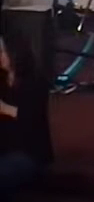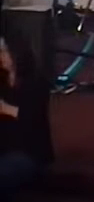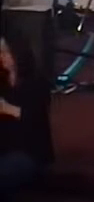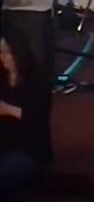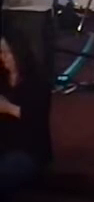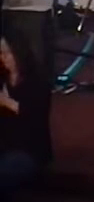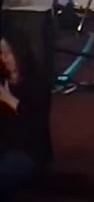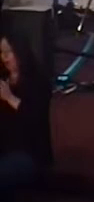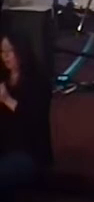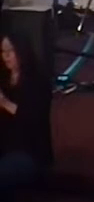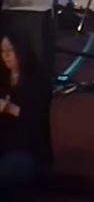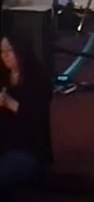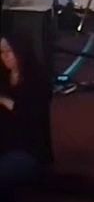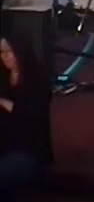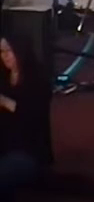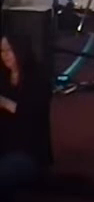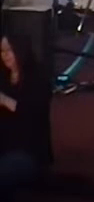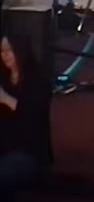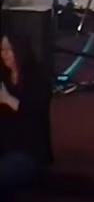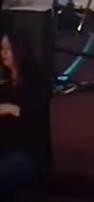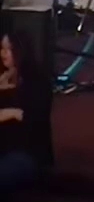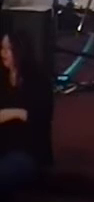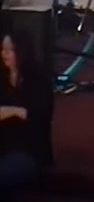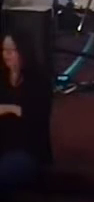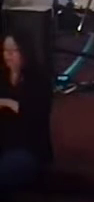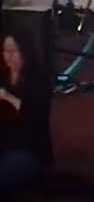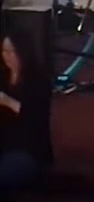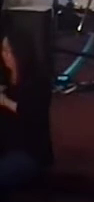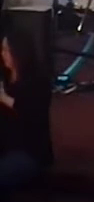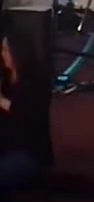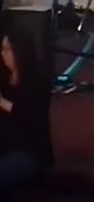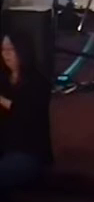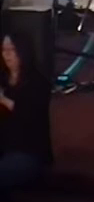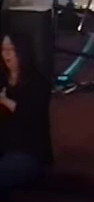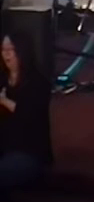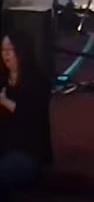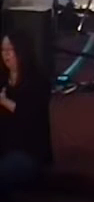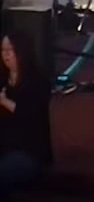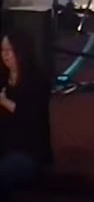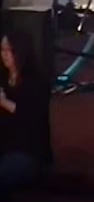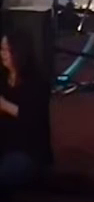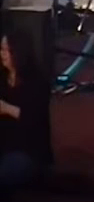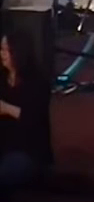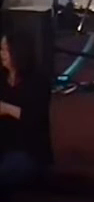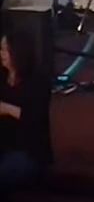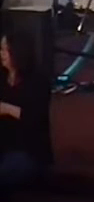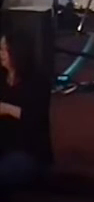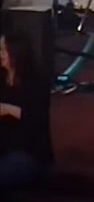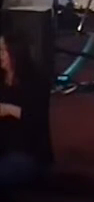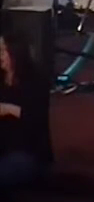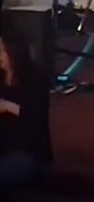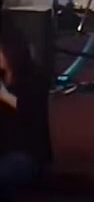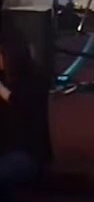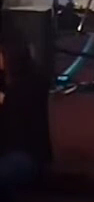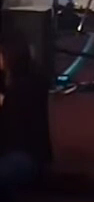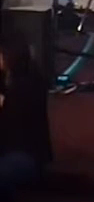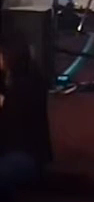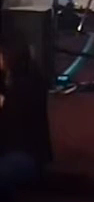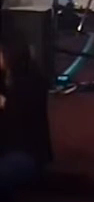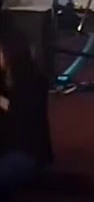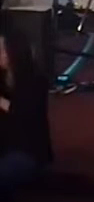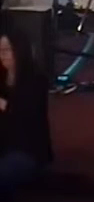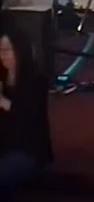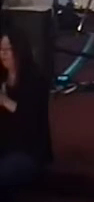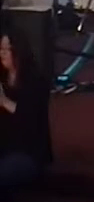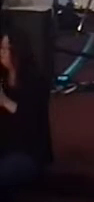Christ. You cannot partake of the kingdom and be the leader that God wants you to be in any capacity without following